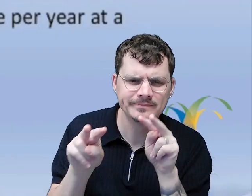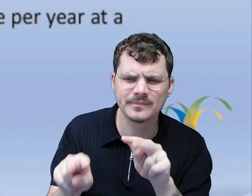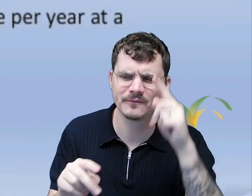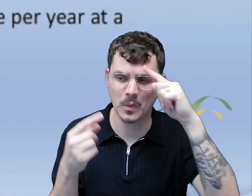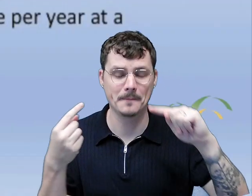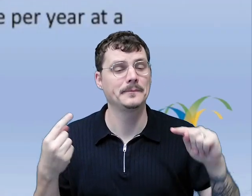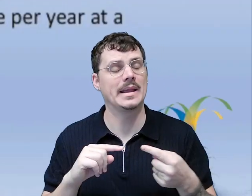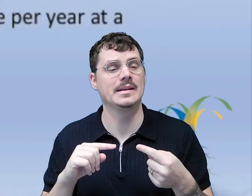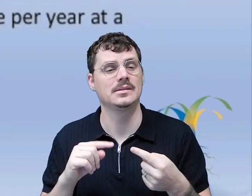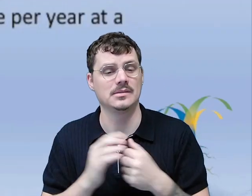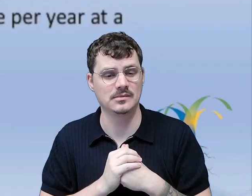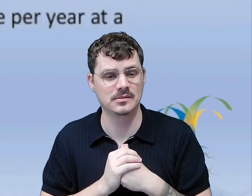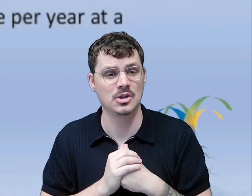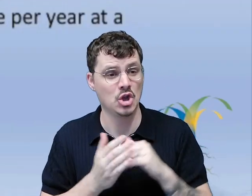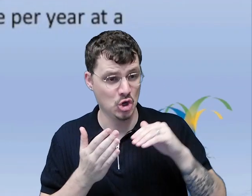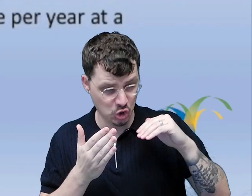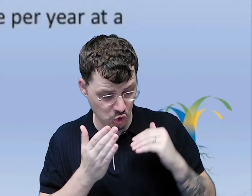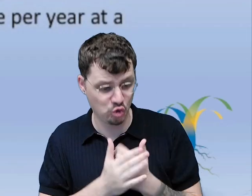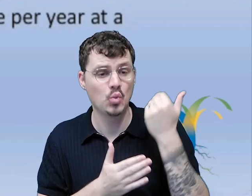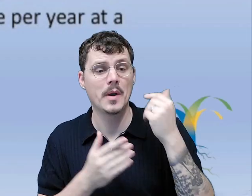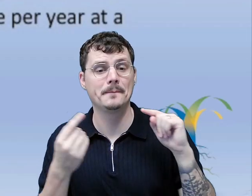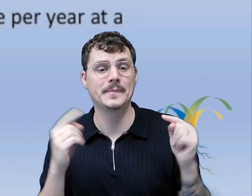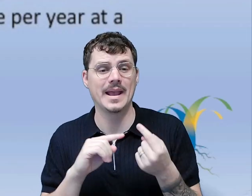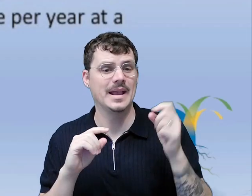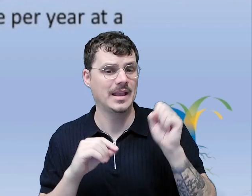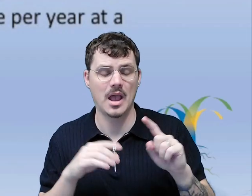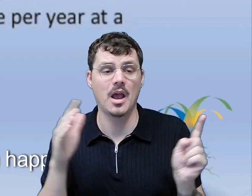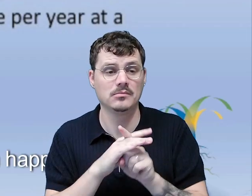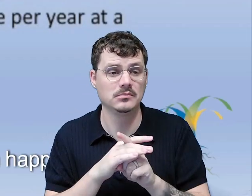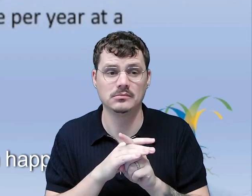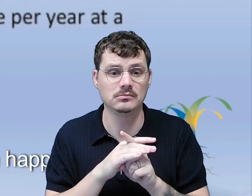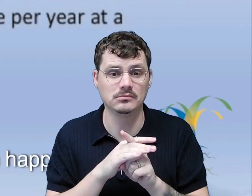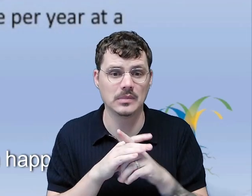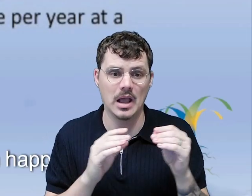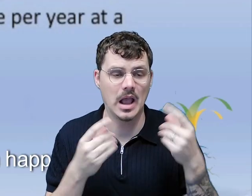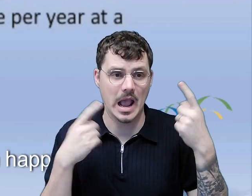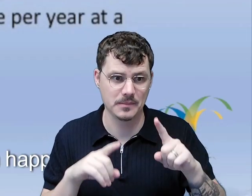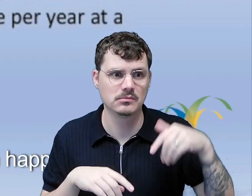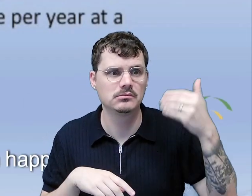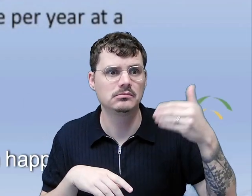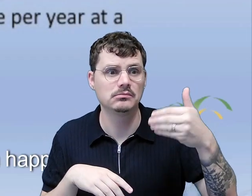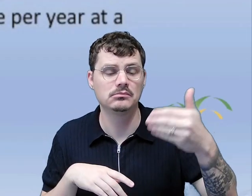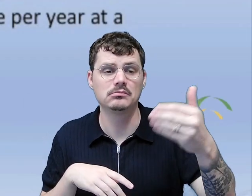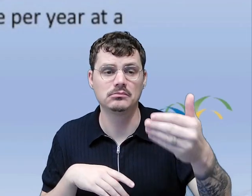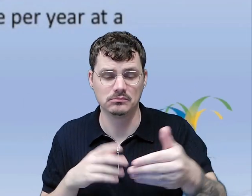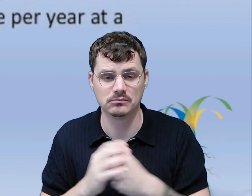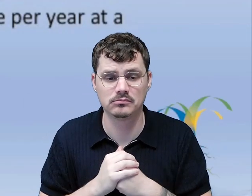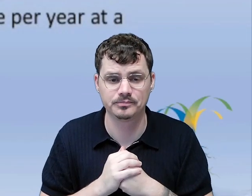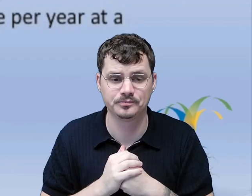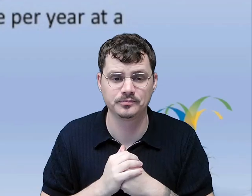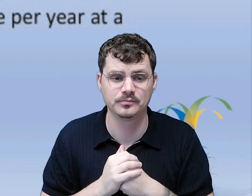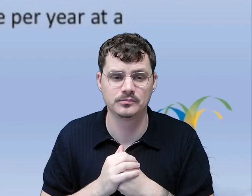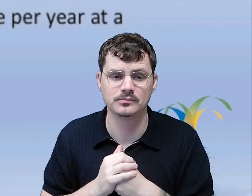vigilant for pain. New pain can come out of nowhere, and it can happen frequently.